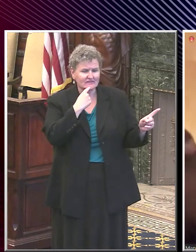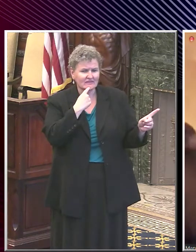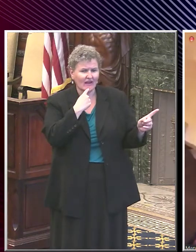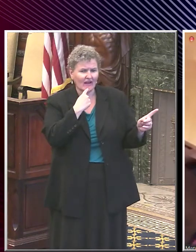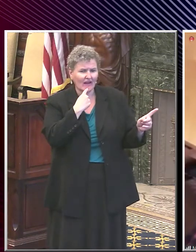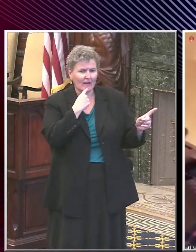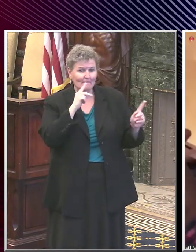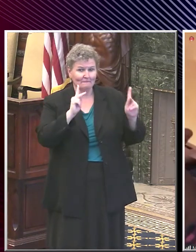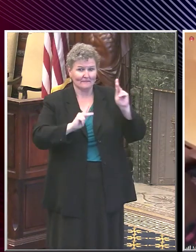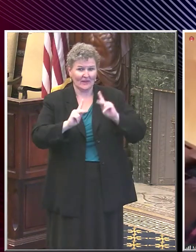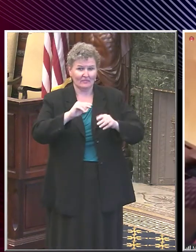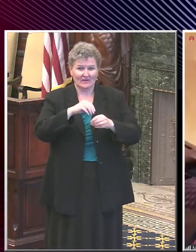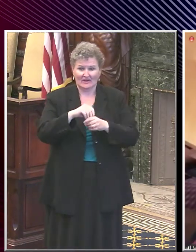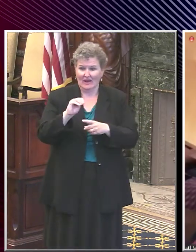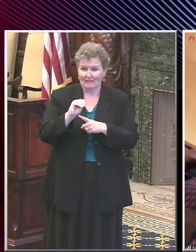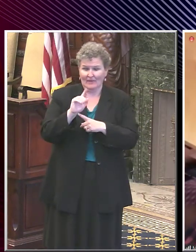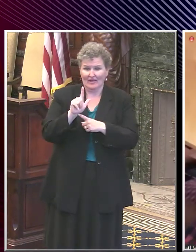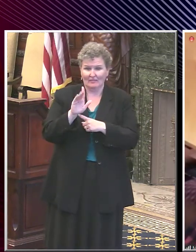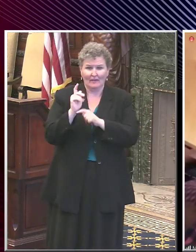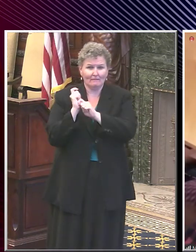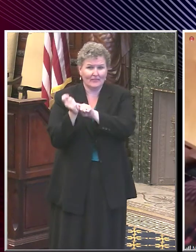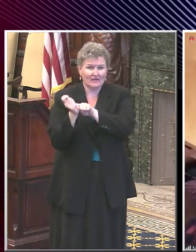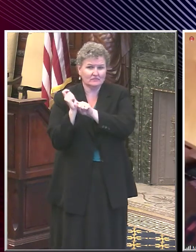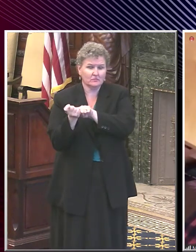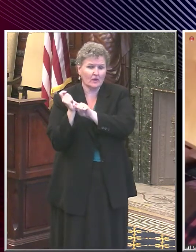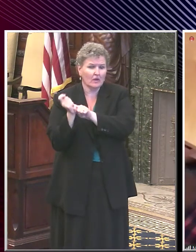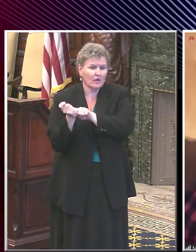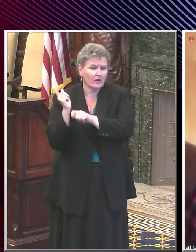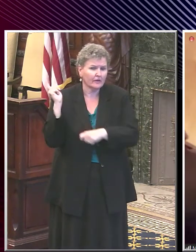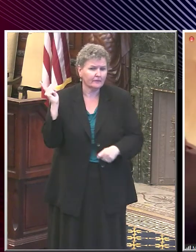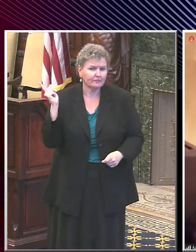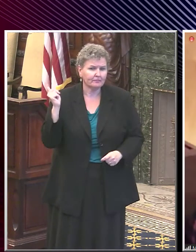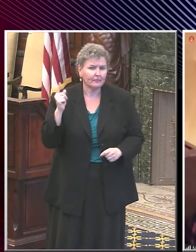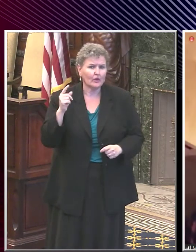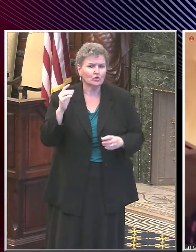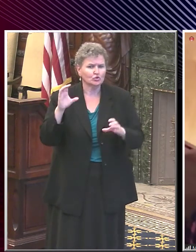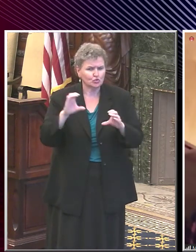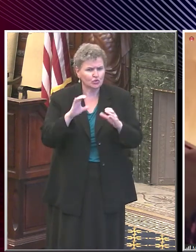MLB were handling the contact tracing.